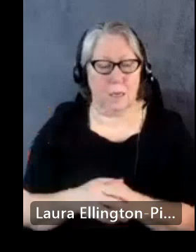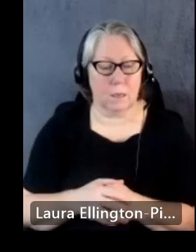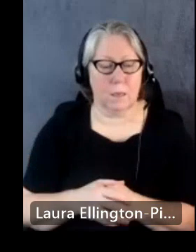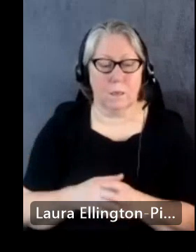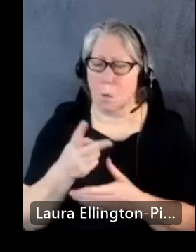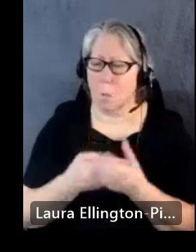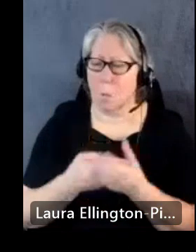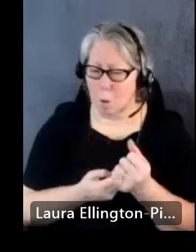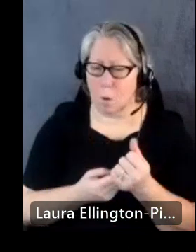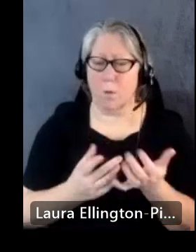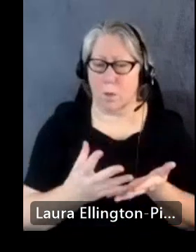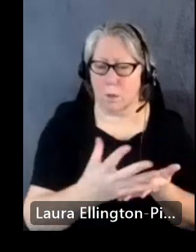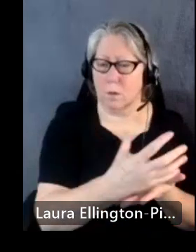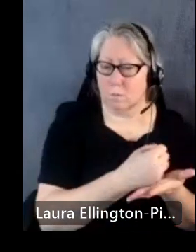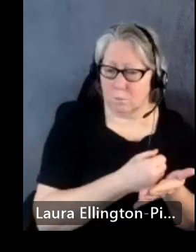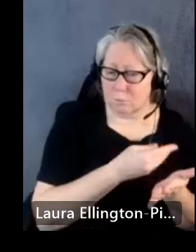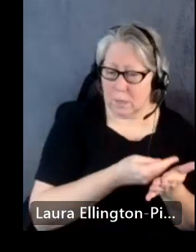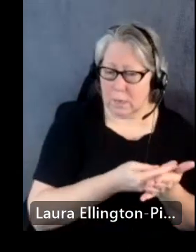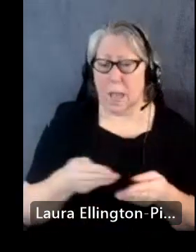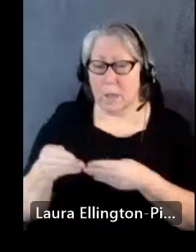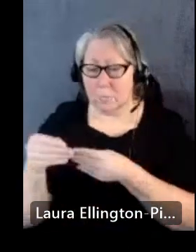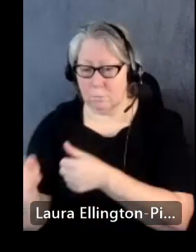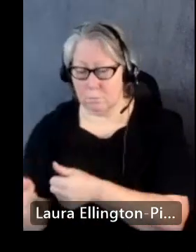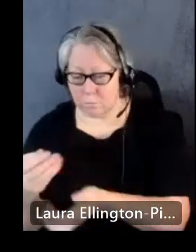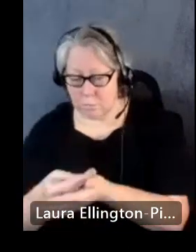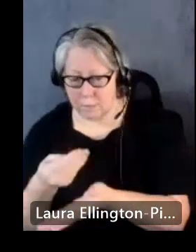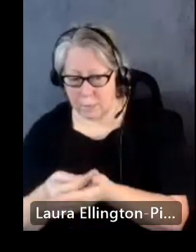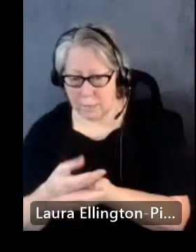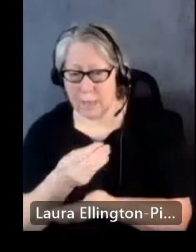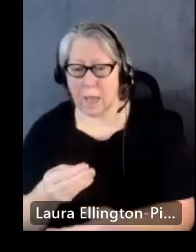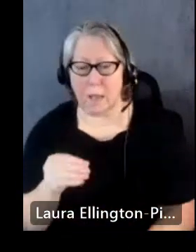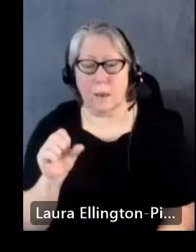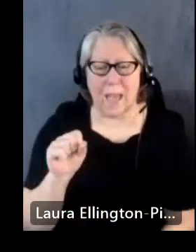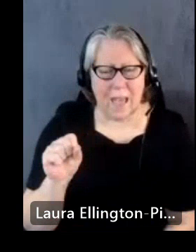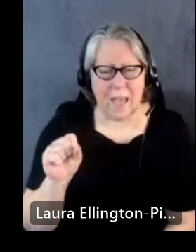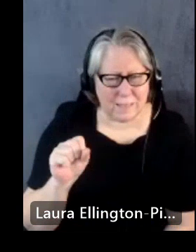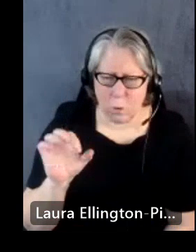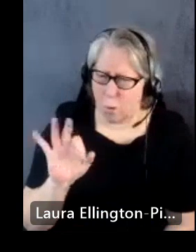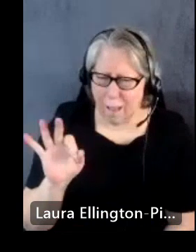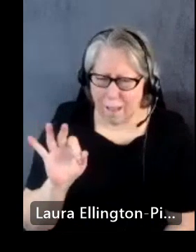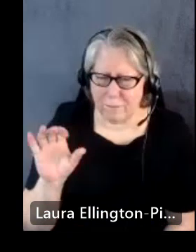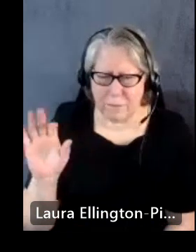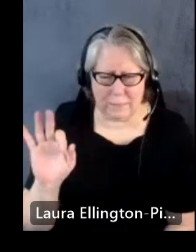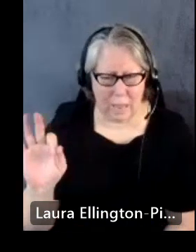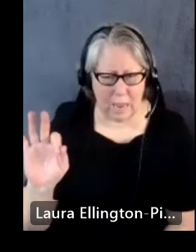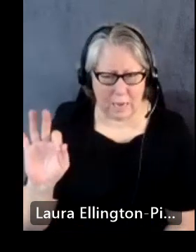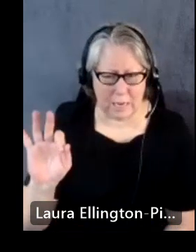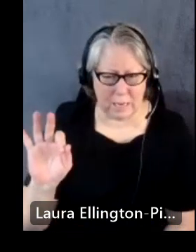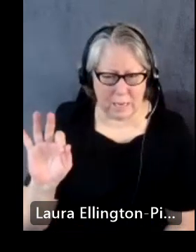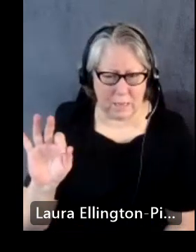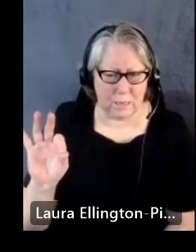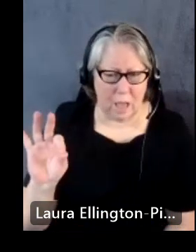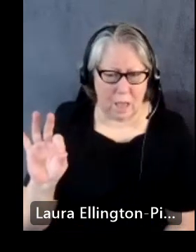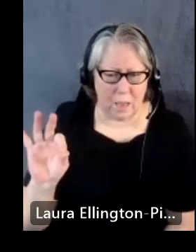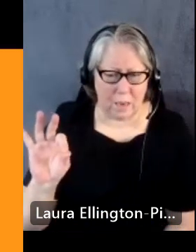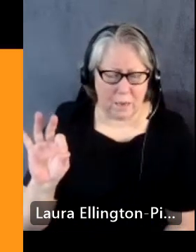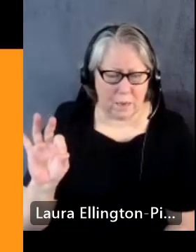expenditures. And then there's also the S9 report, which is the detail. Okay.